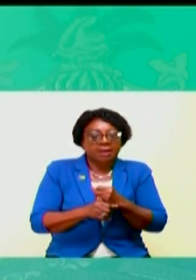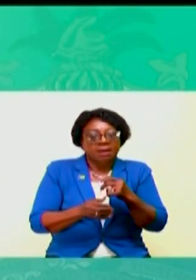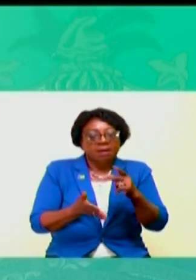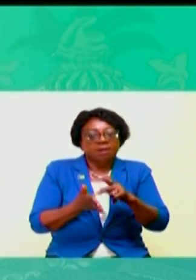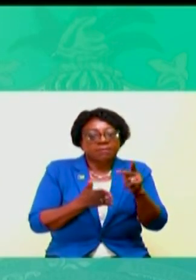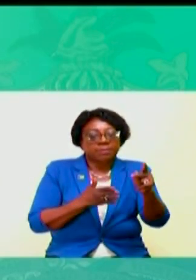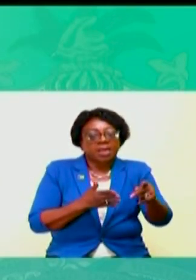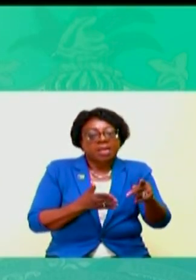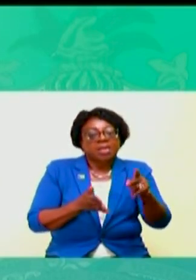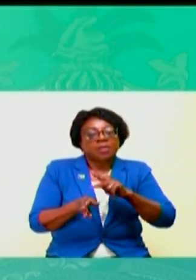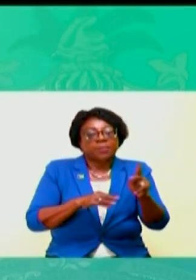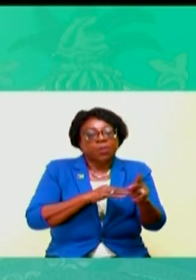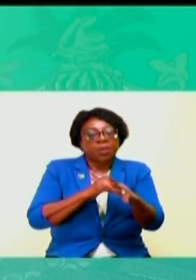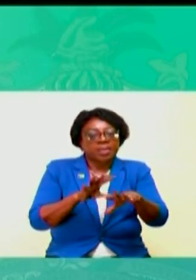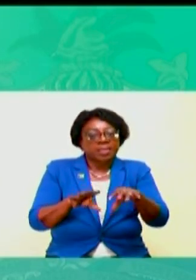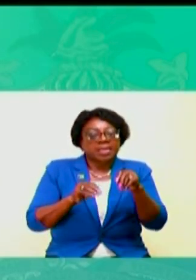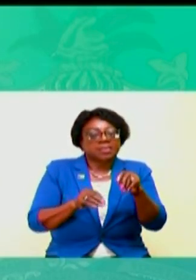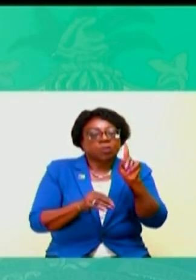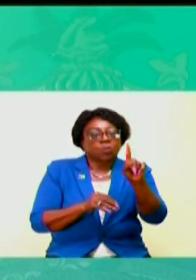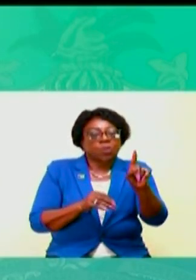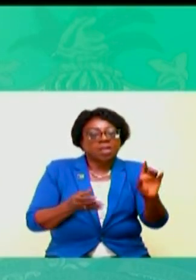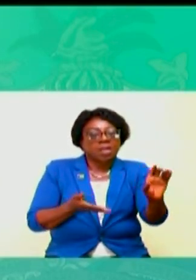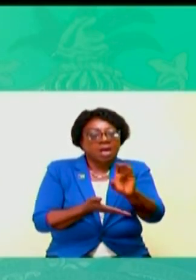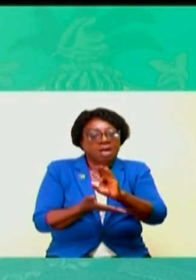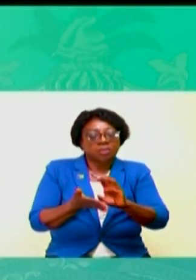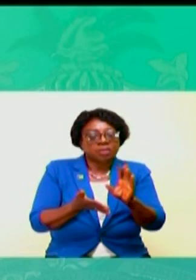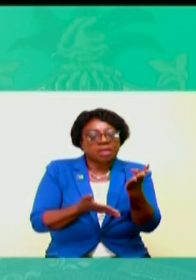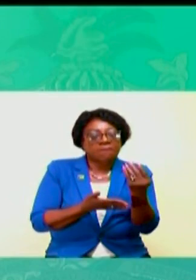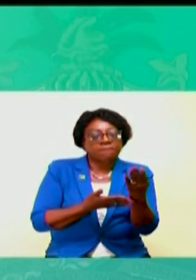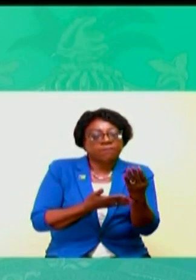the port gets